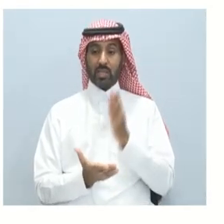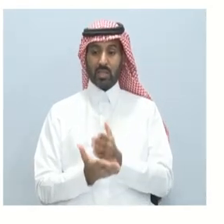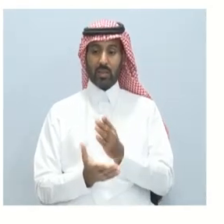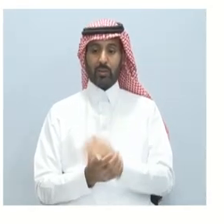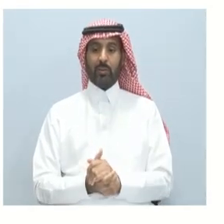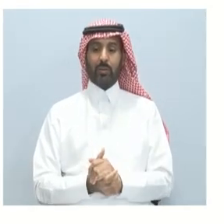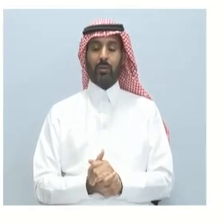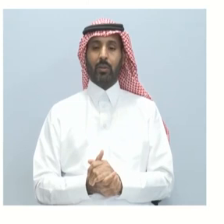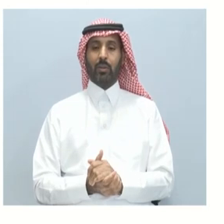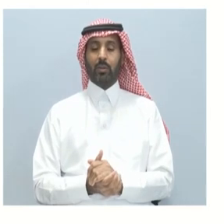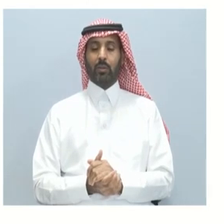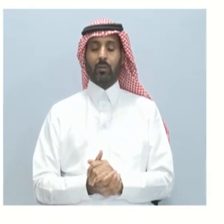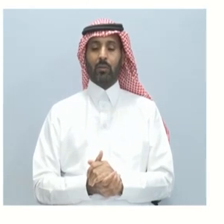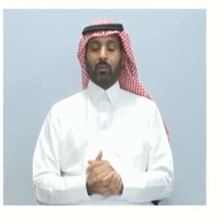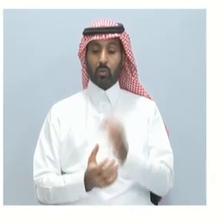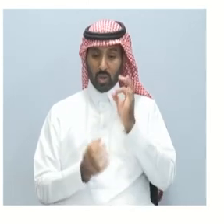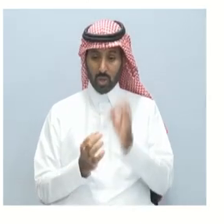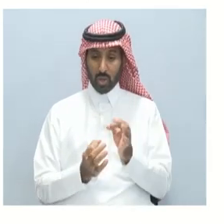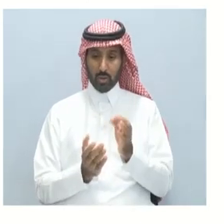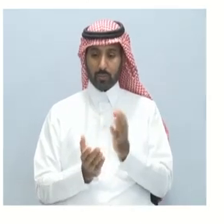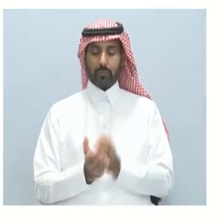and accurate at the same time.